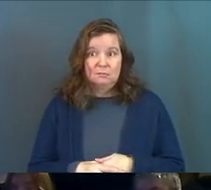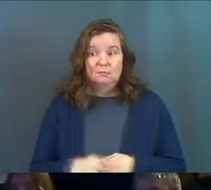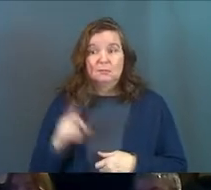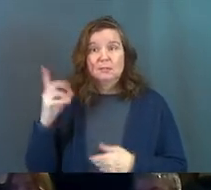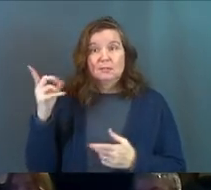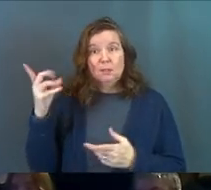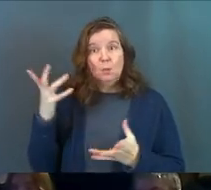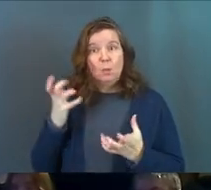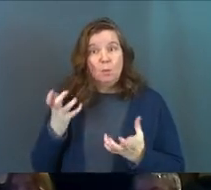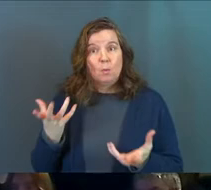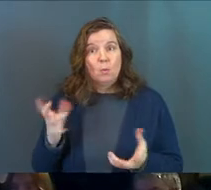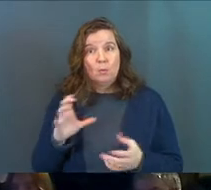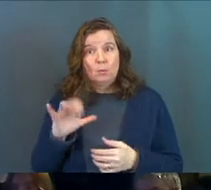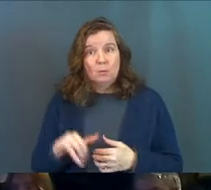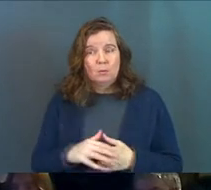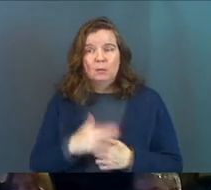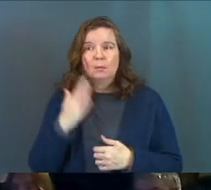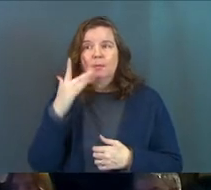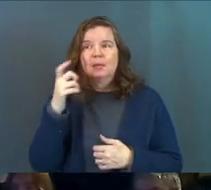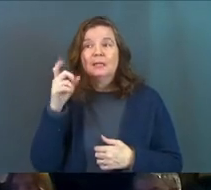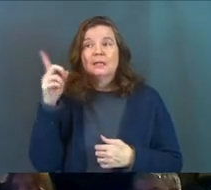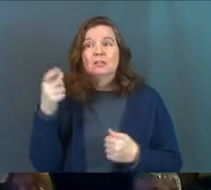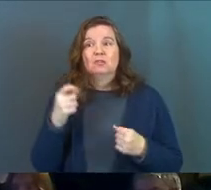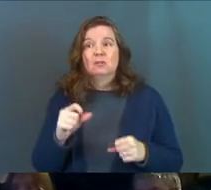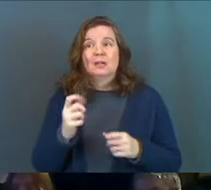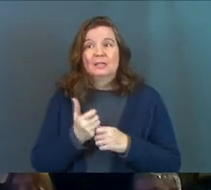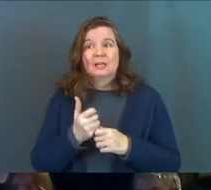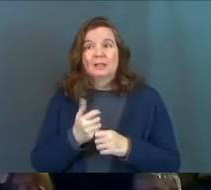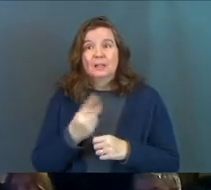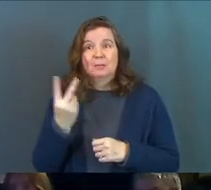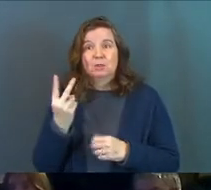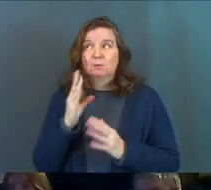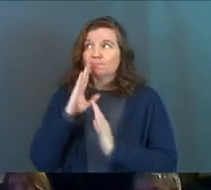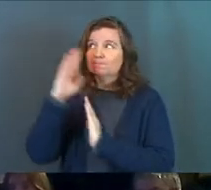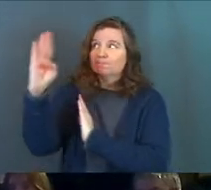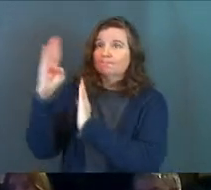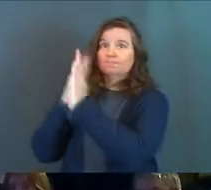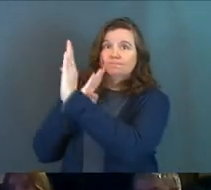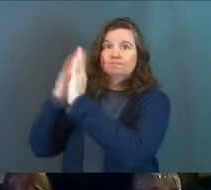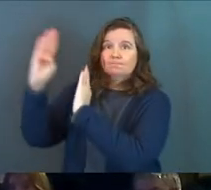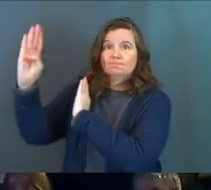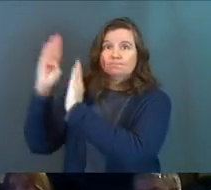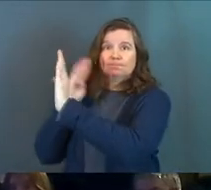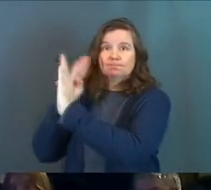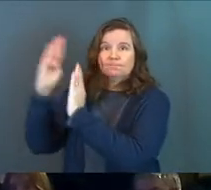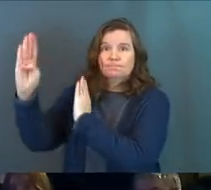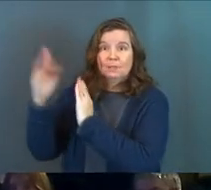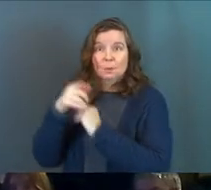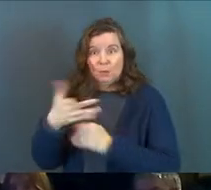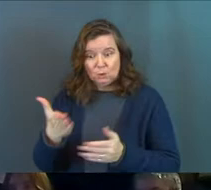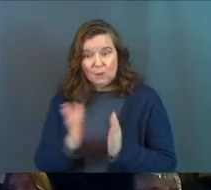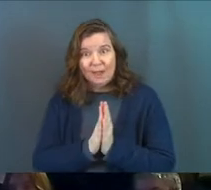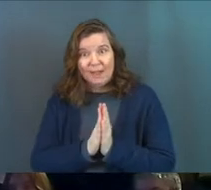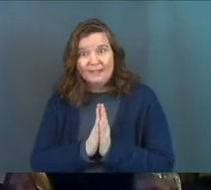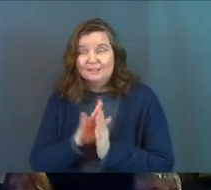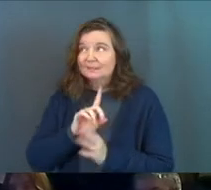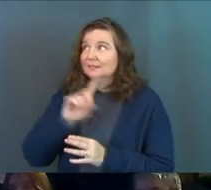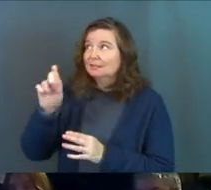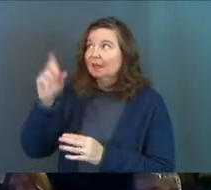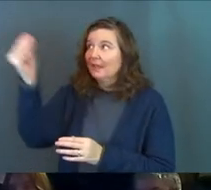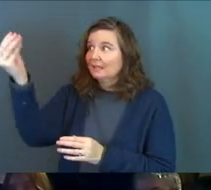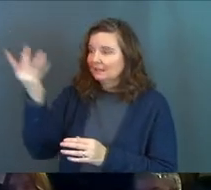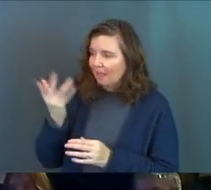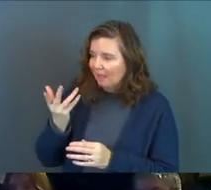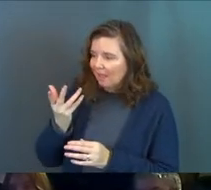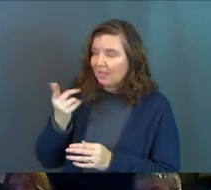He wants to. Because he's trying to get this to be a two-way street. He wants you to ask. He wants to tell